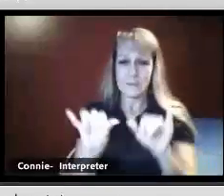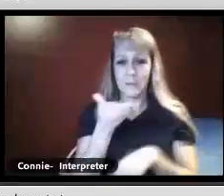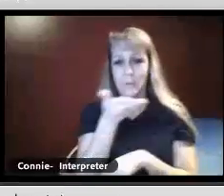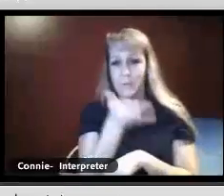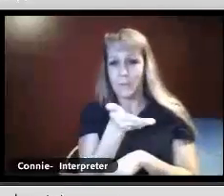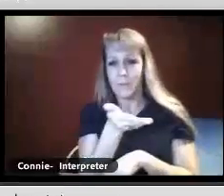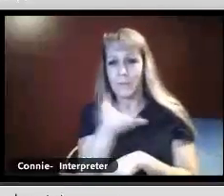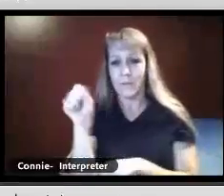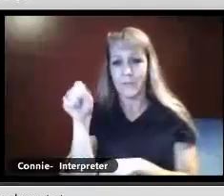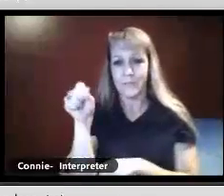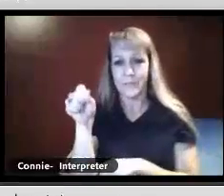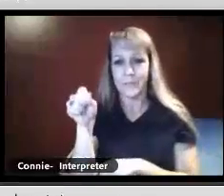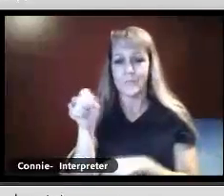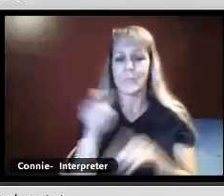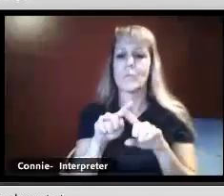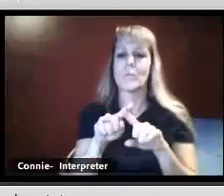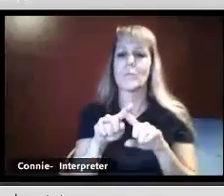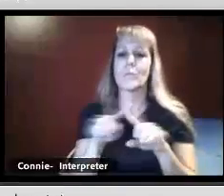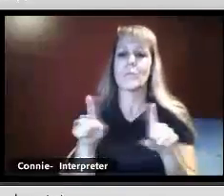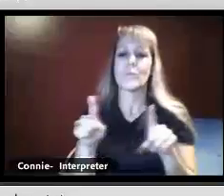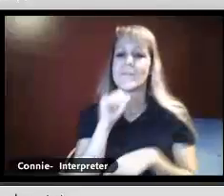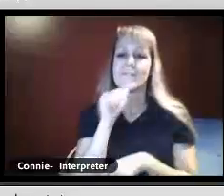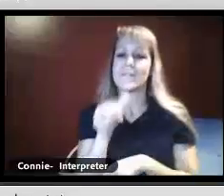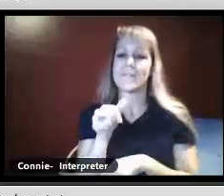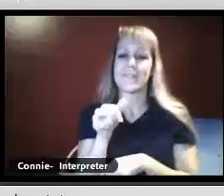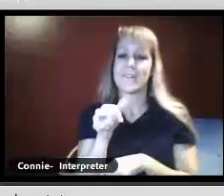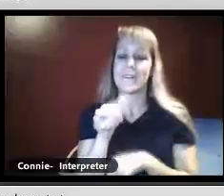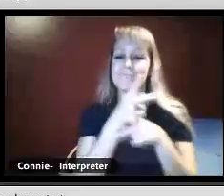offline. It's not being